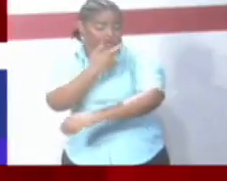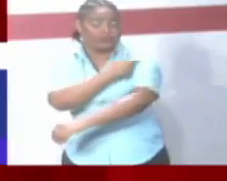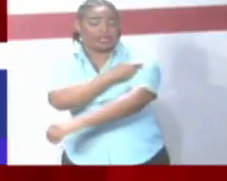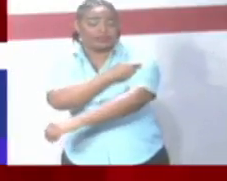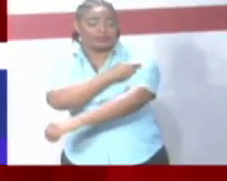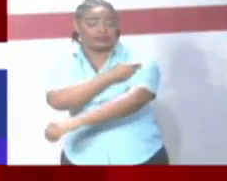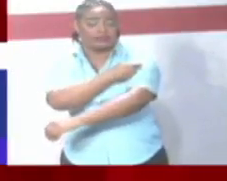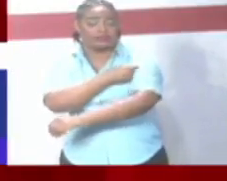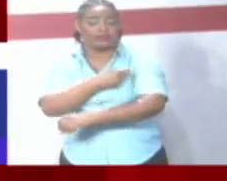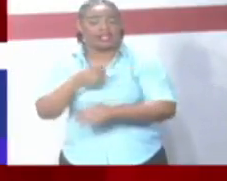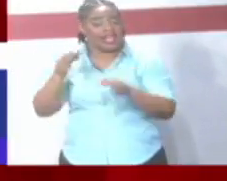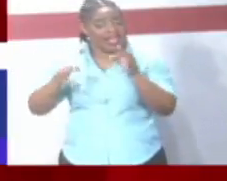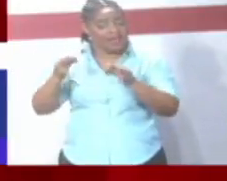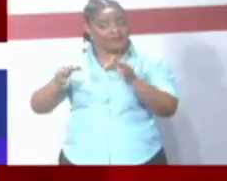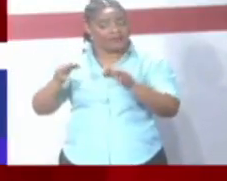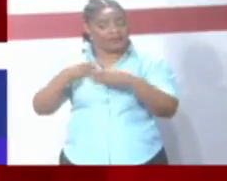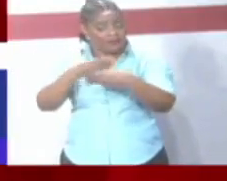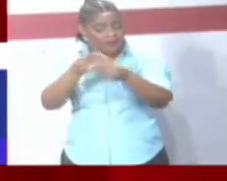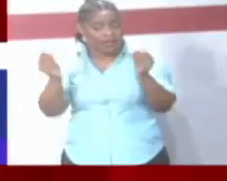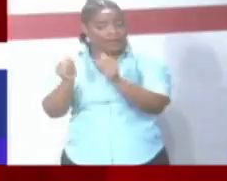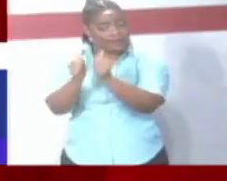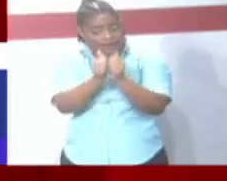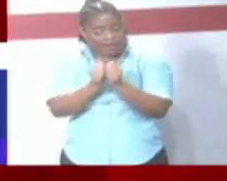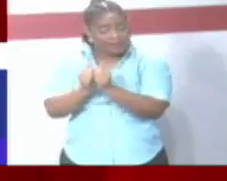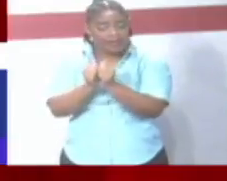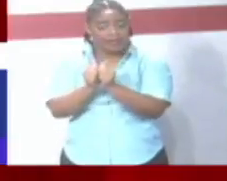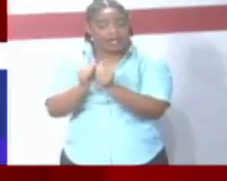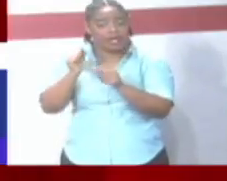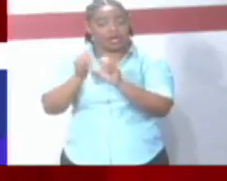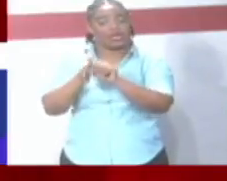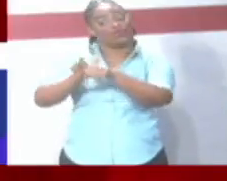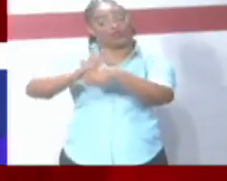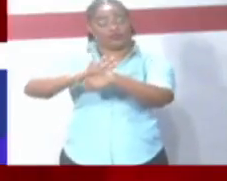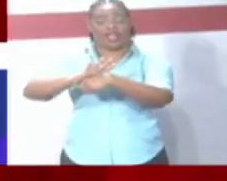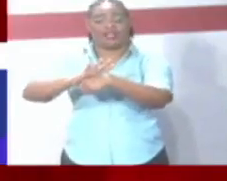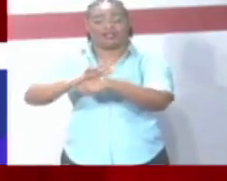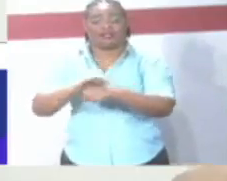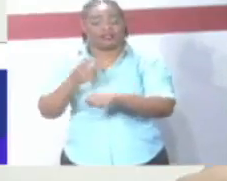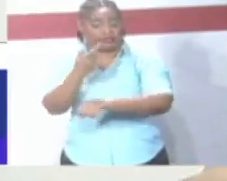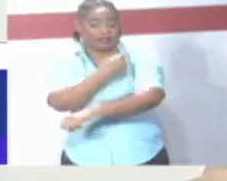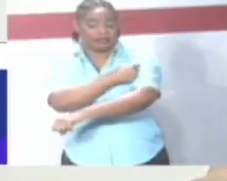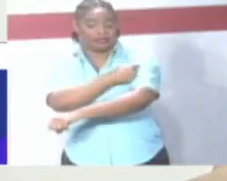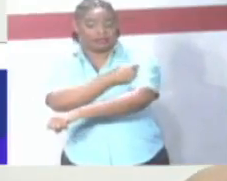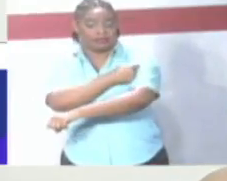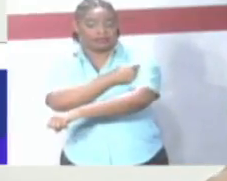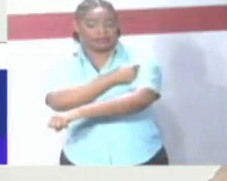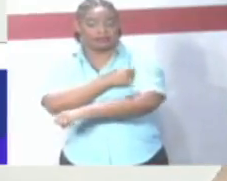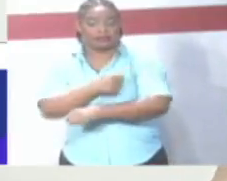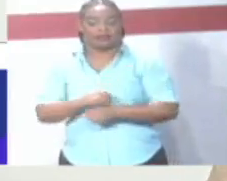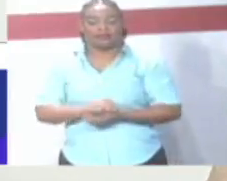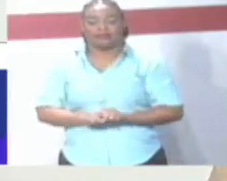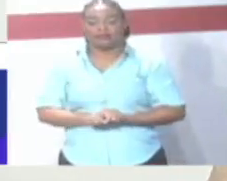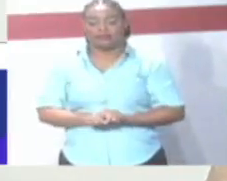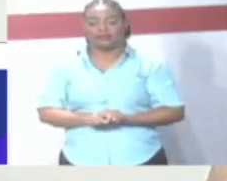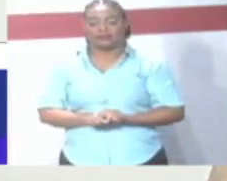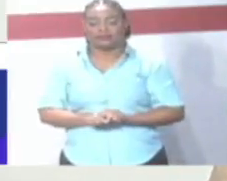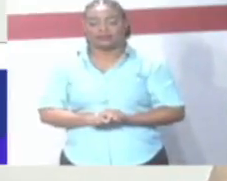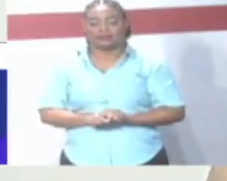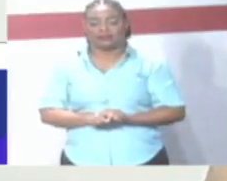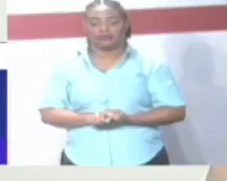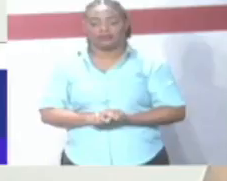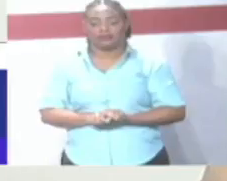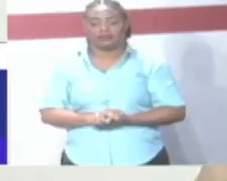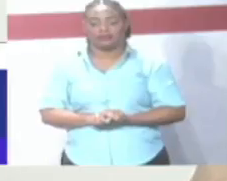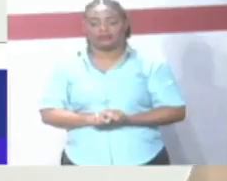the COVID-19 vaccine? That's it. Thank you. Thank you. Thank you very much, Prior. This takes me back with sweet memories to last